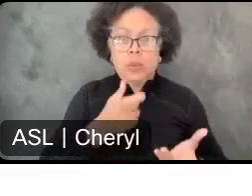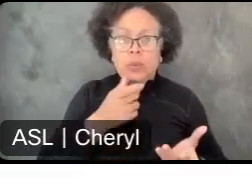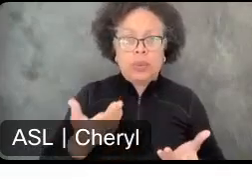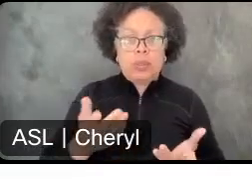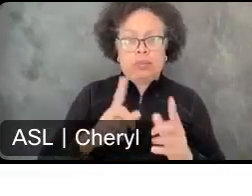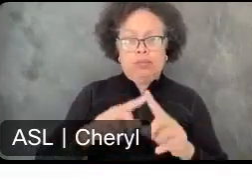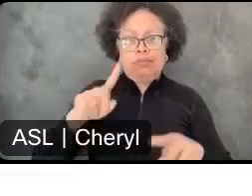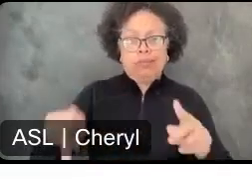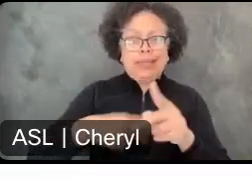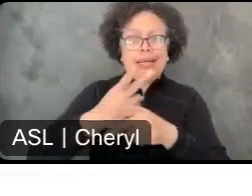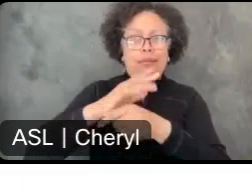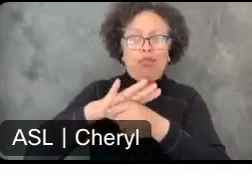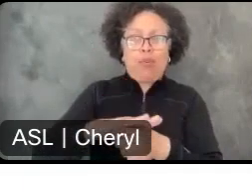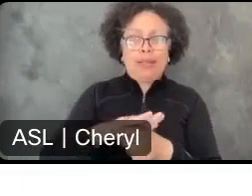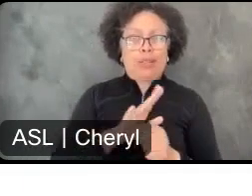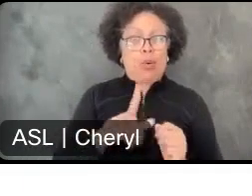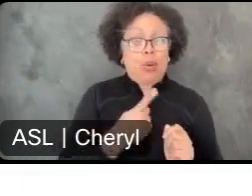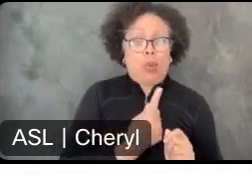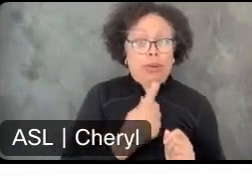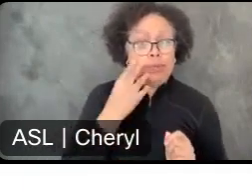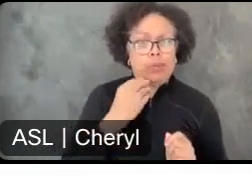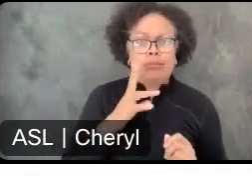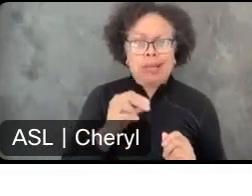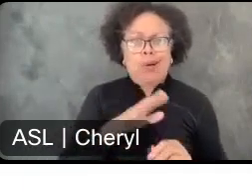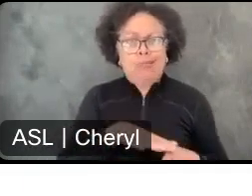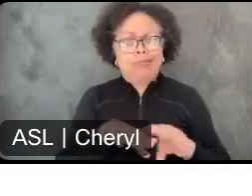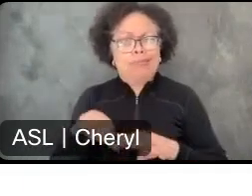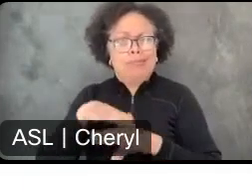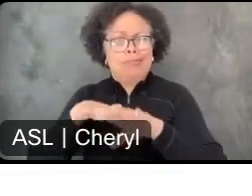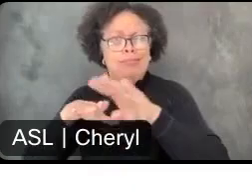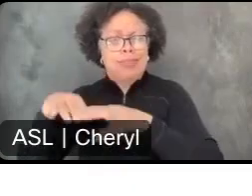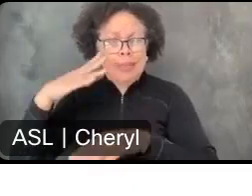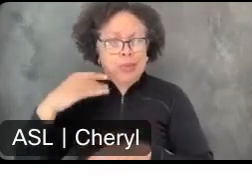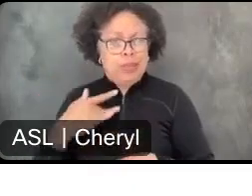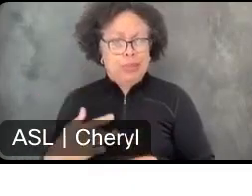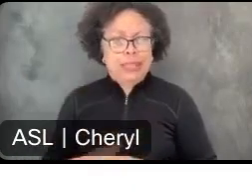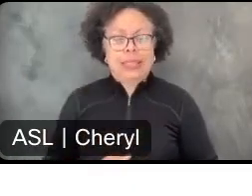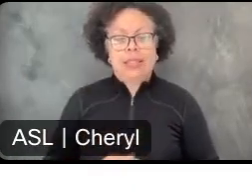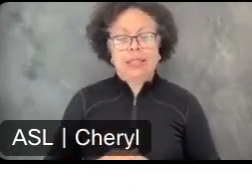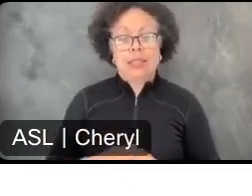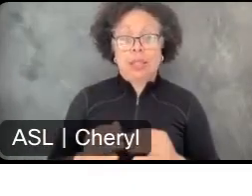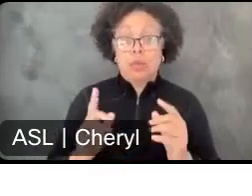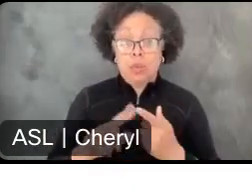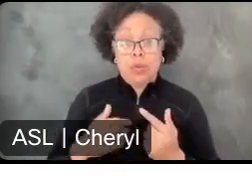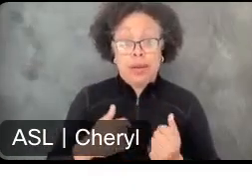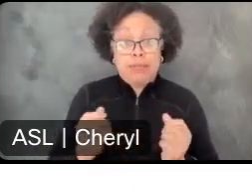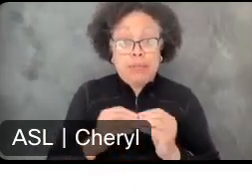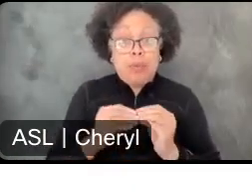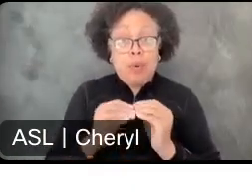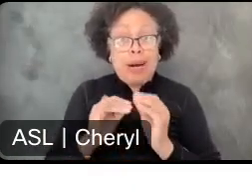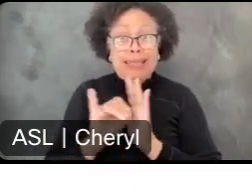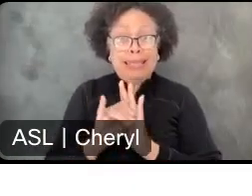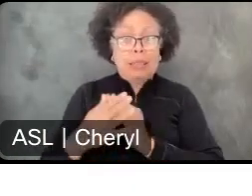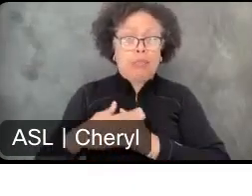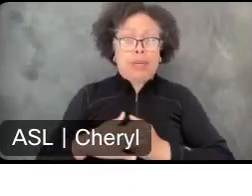don't exist separately, they are interconnected. The more of these marginalized identities someone